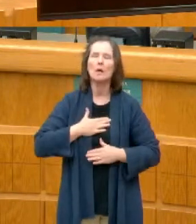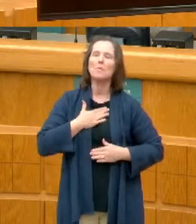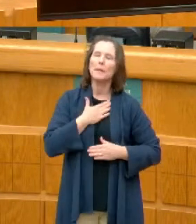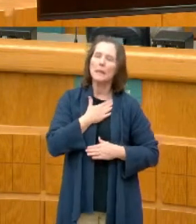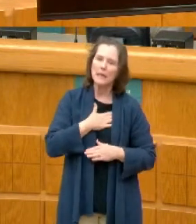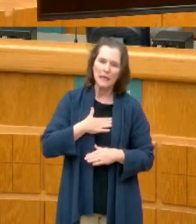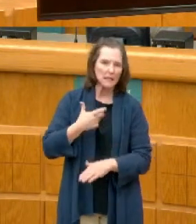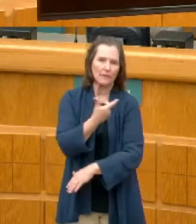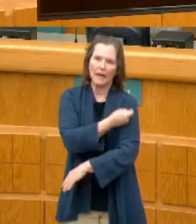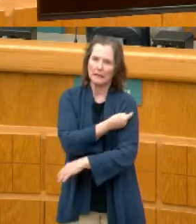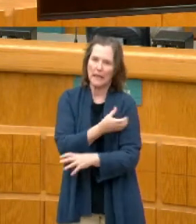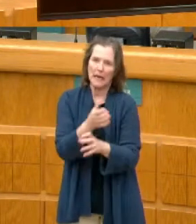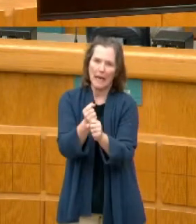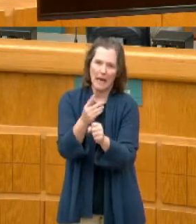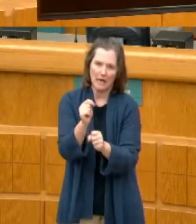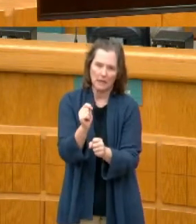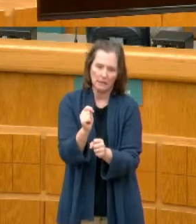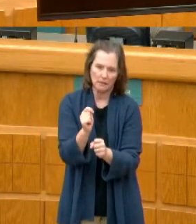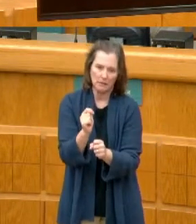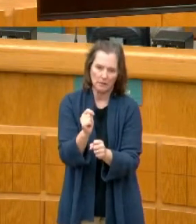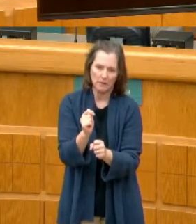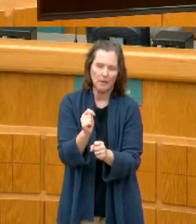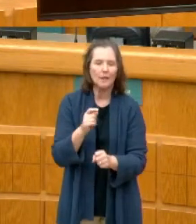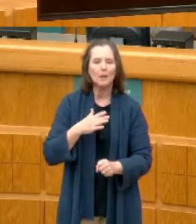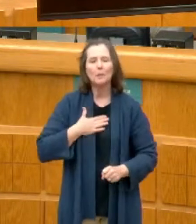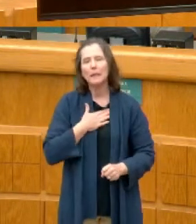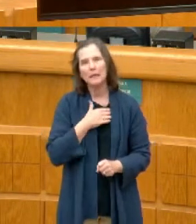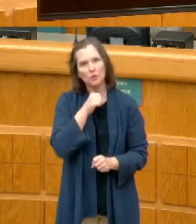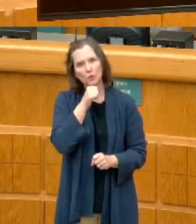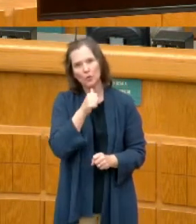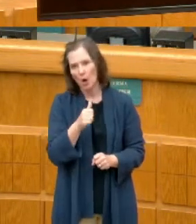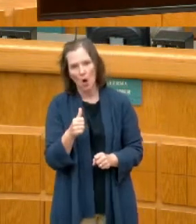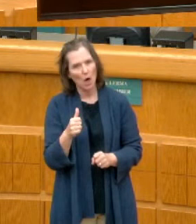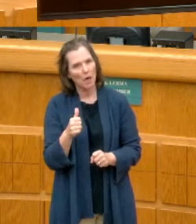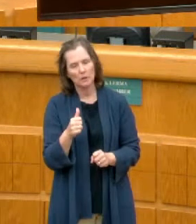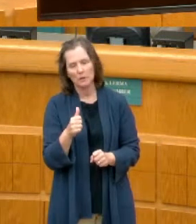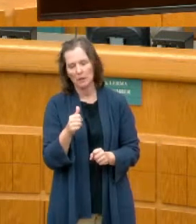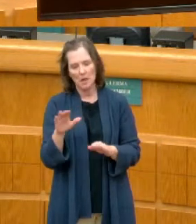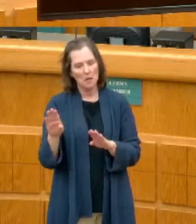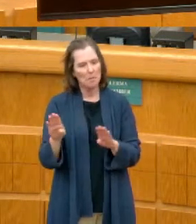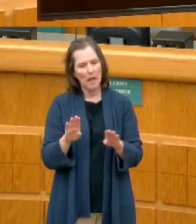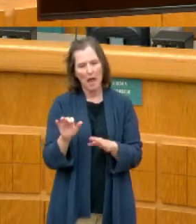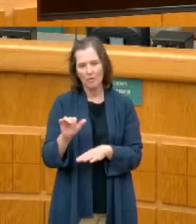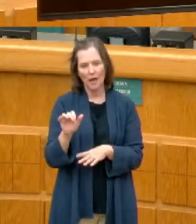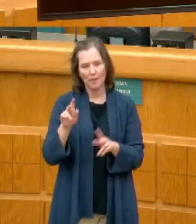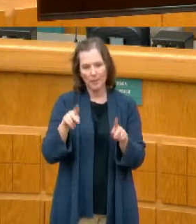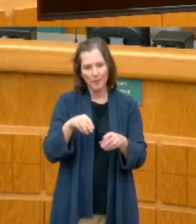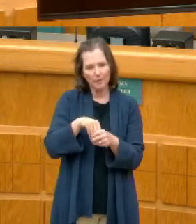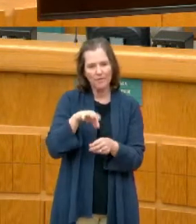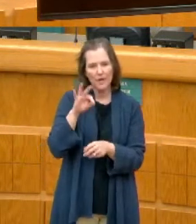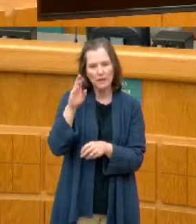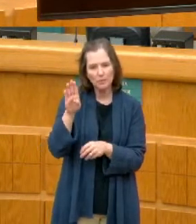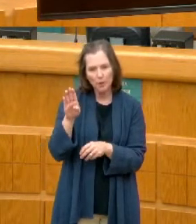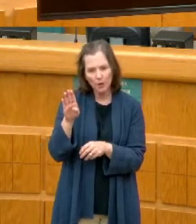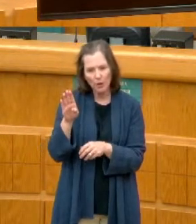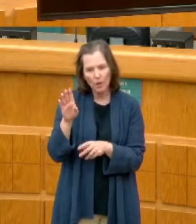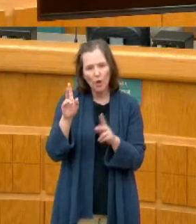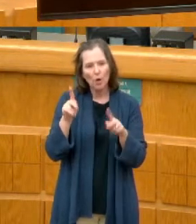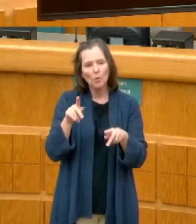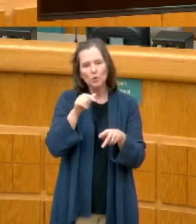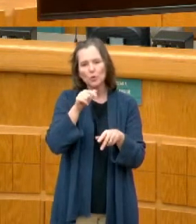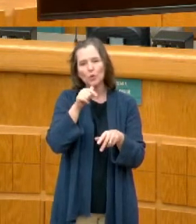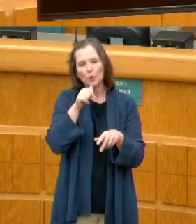be like the person on the Facebook post where they were actually dying in the process of getting